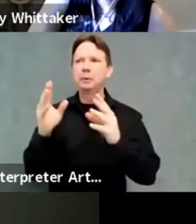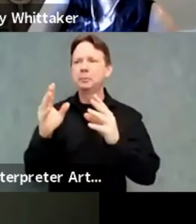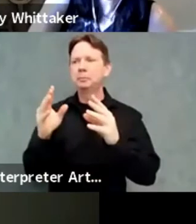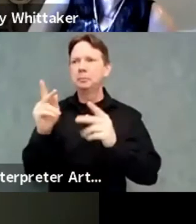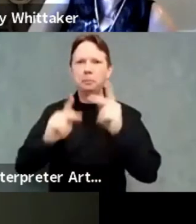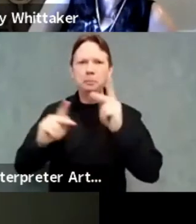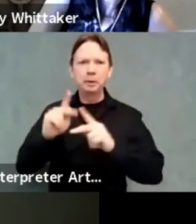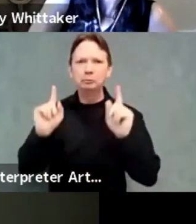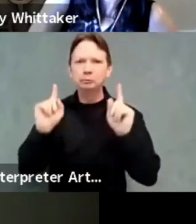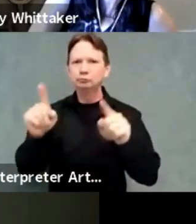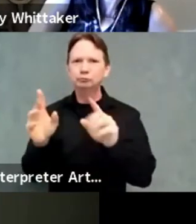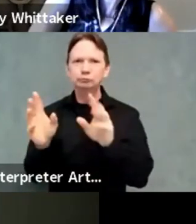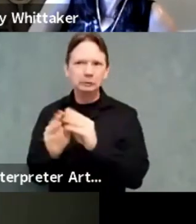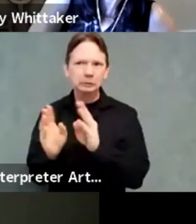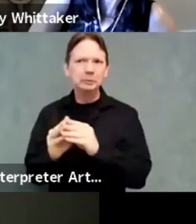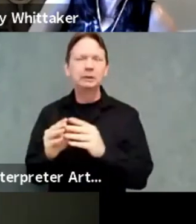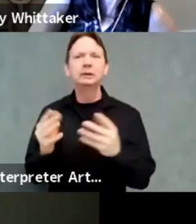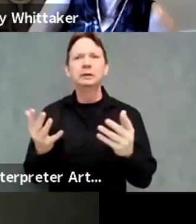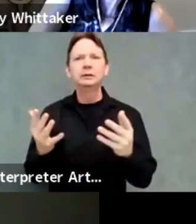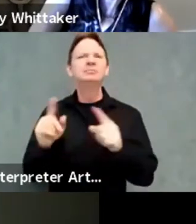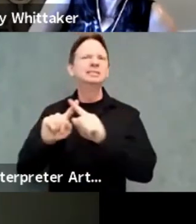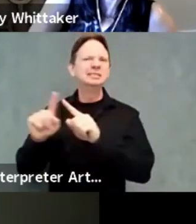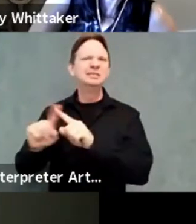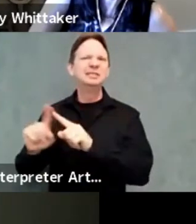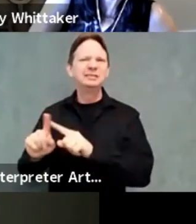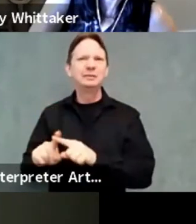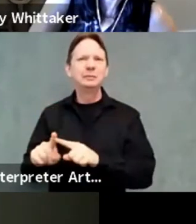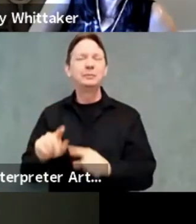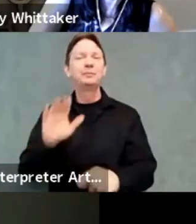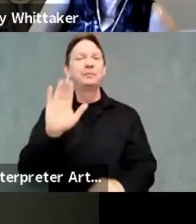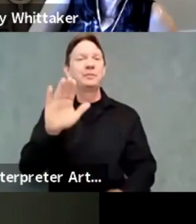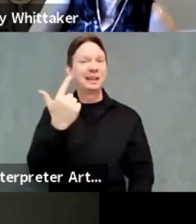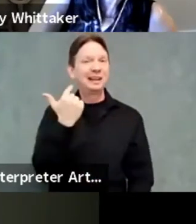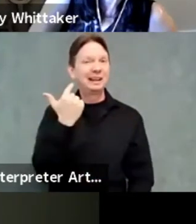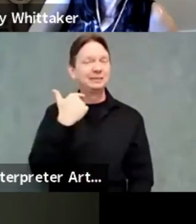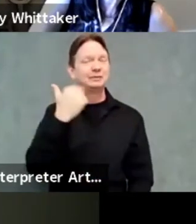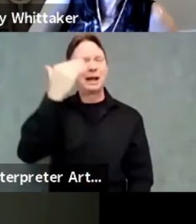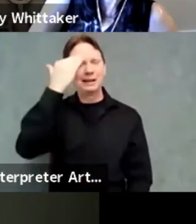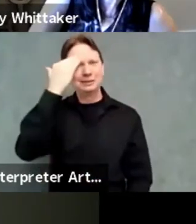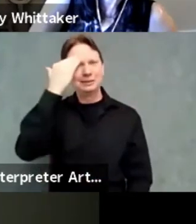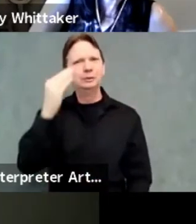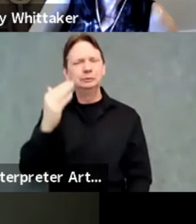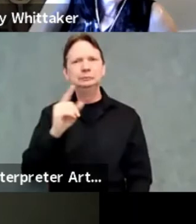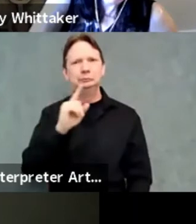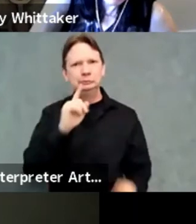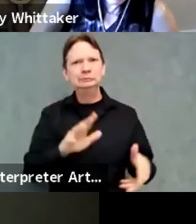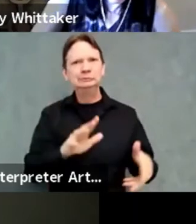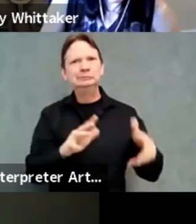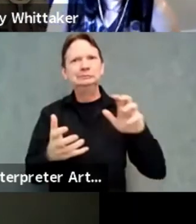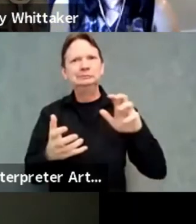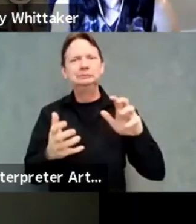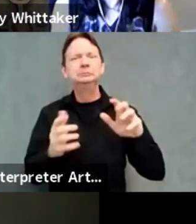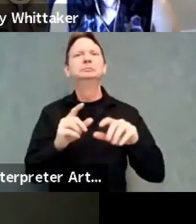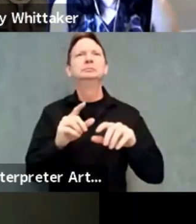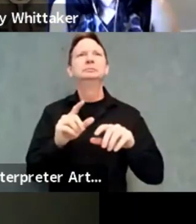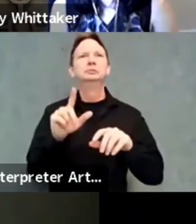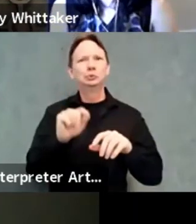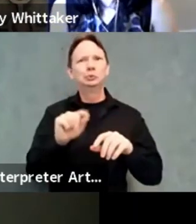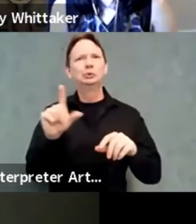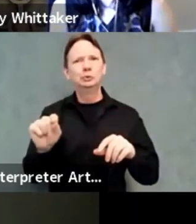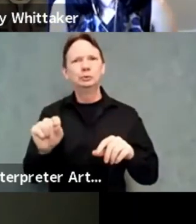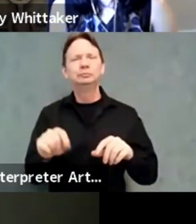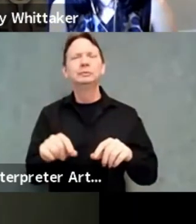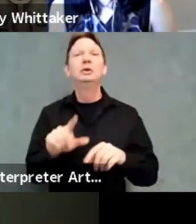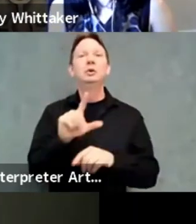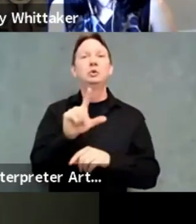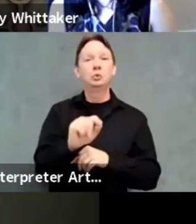And we basically did like a very abbreviated version of the annual report. So I think going back to 2019 is probably more accurate.